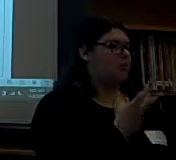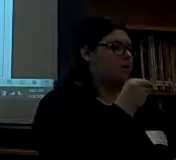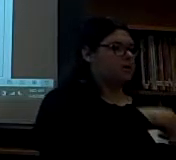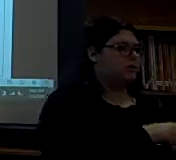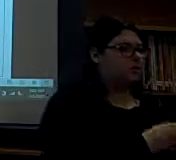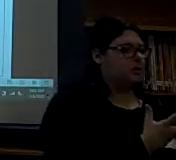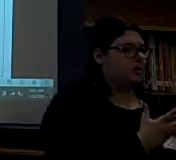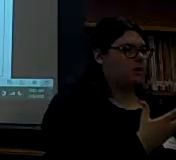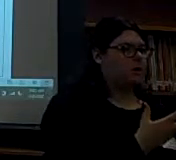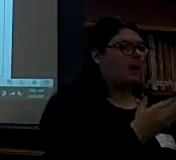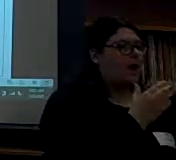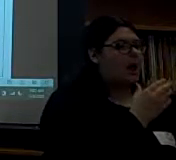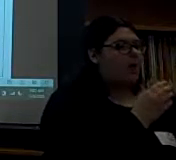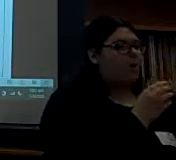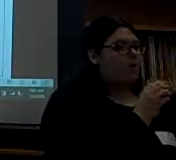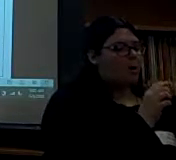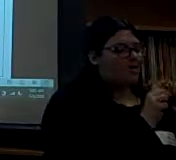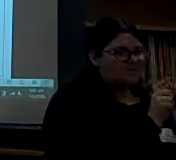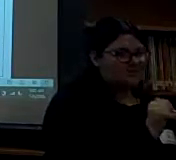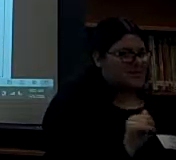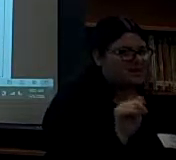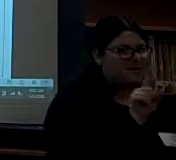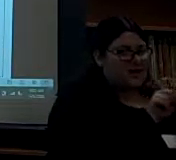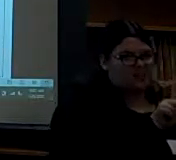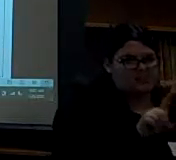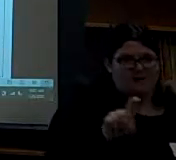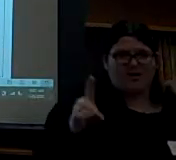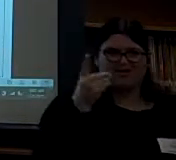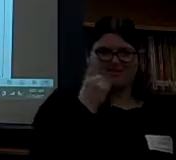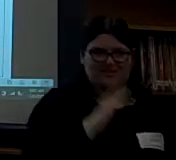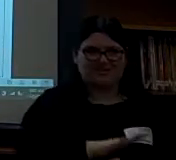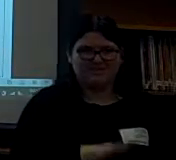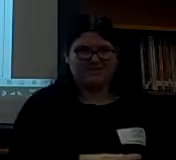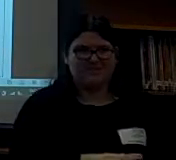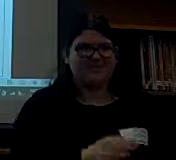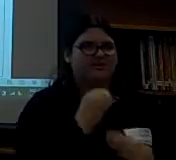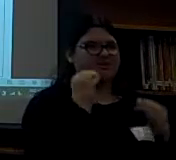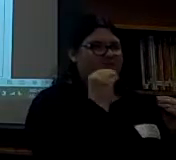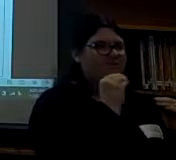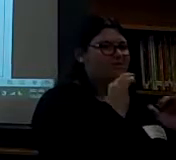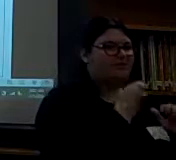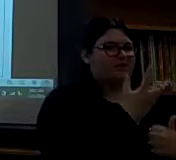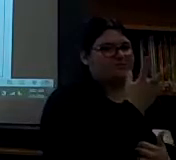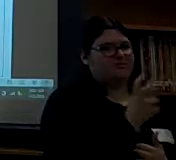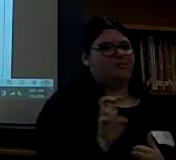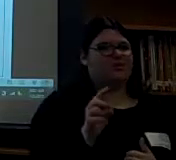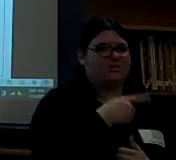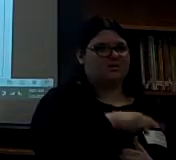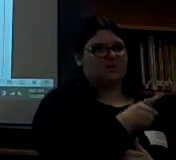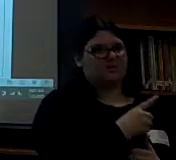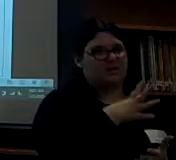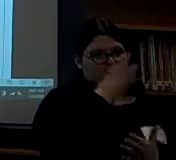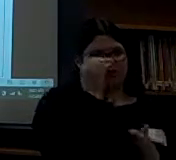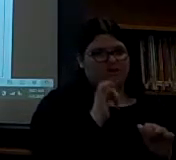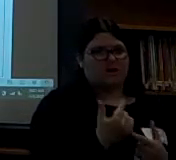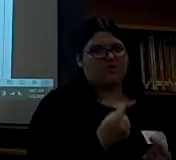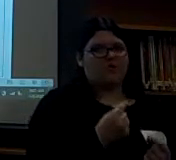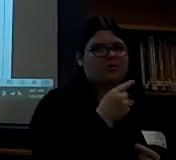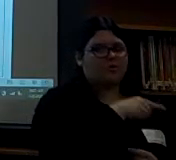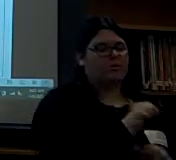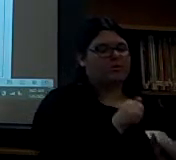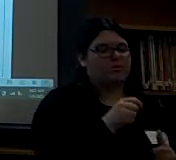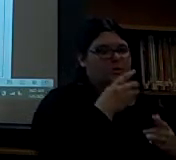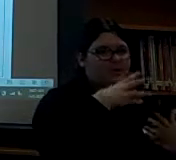table? That's actually a cognitive skill that when you teach children how to transition from one place to another, they learn how to do it and they can be